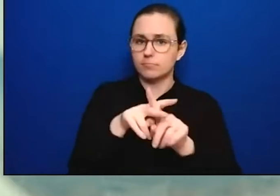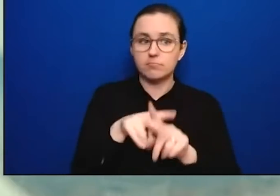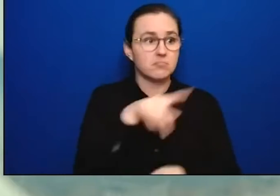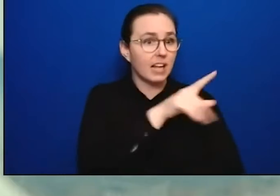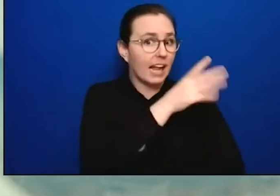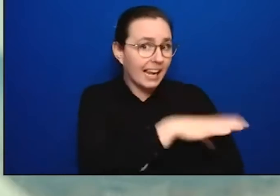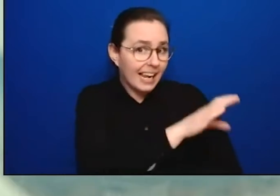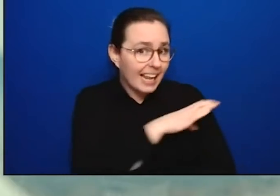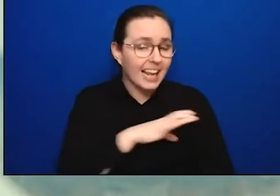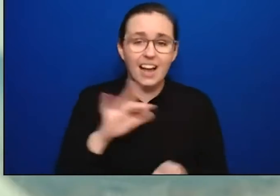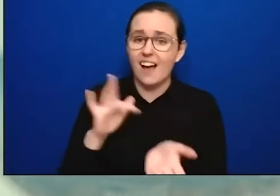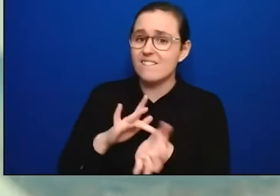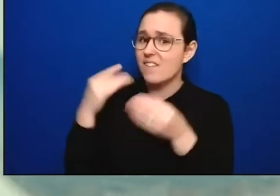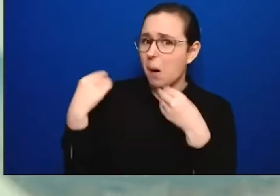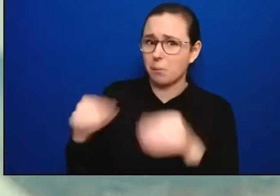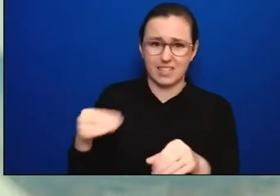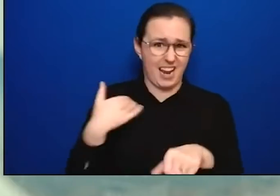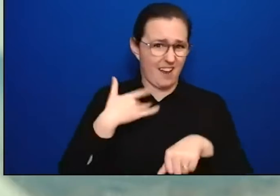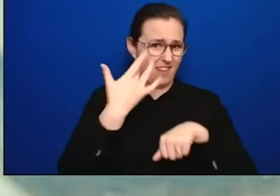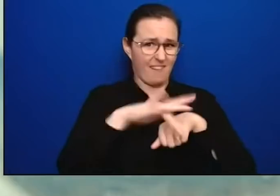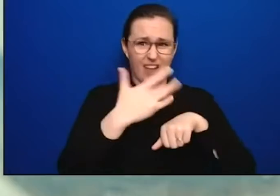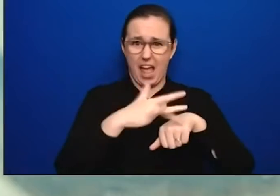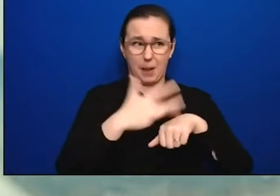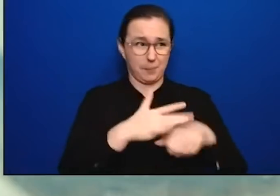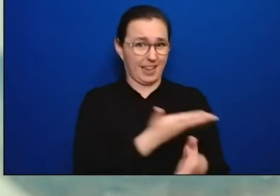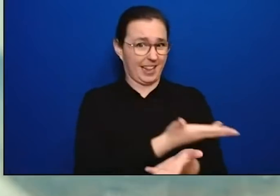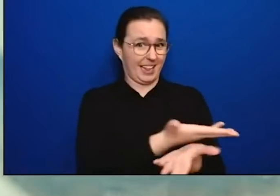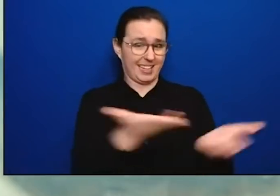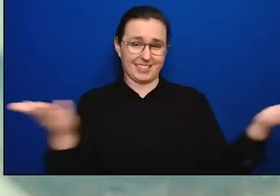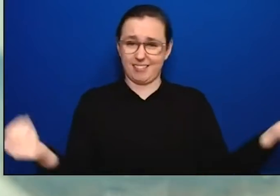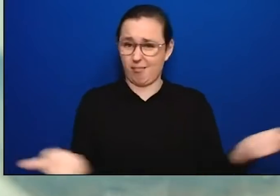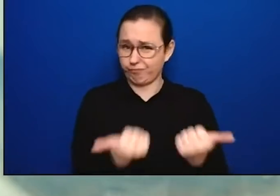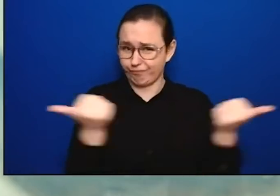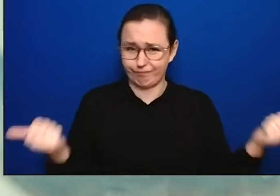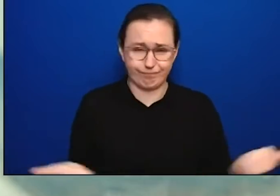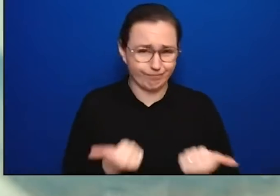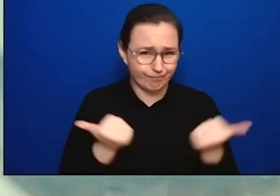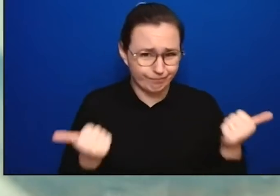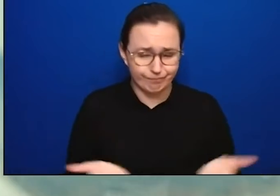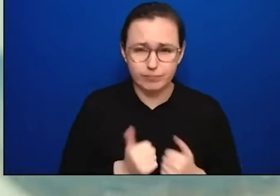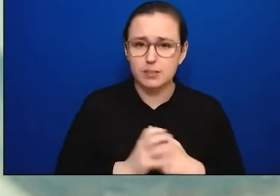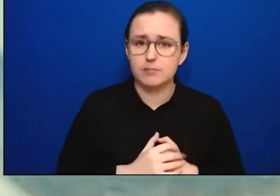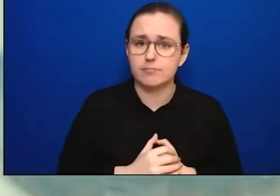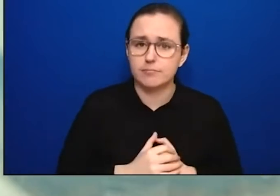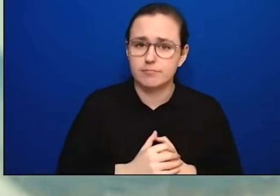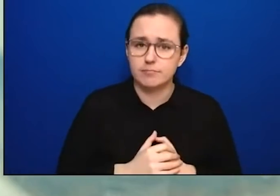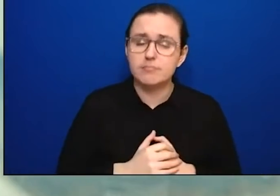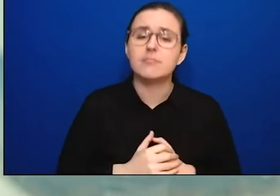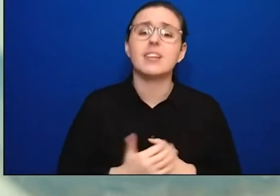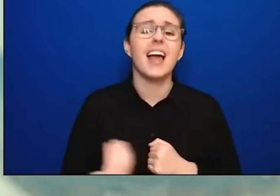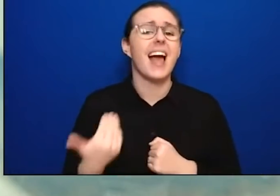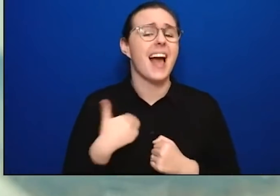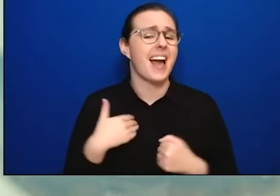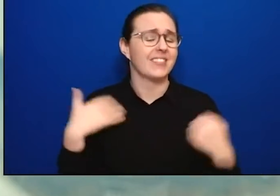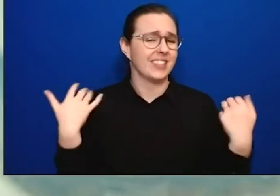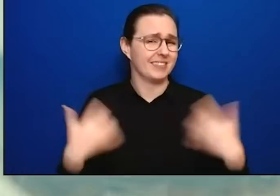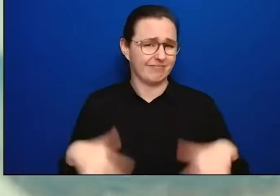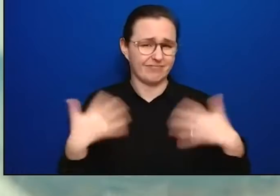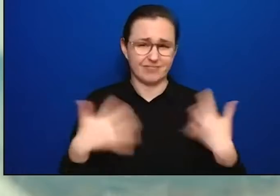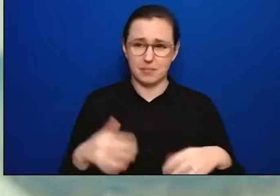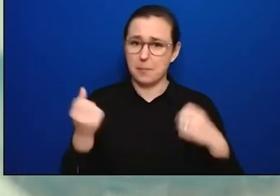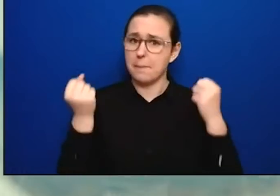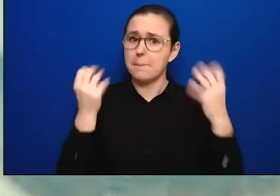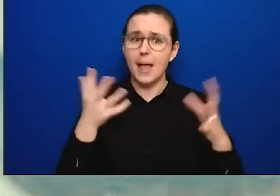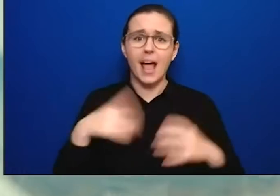them to book into our clinics or pharmacies. There's lots of capacity. And I want to say of special note,